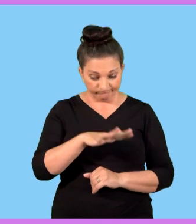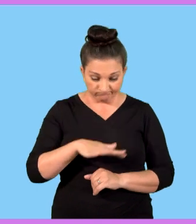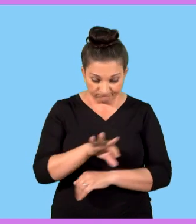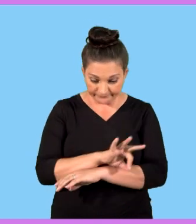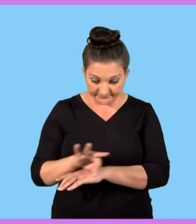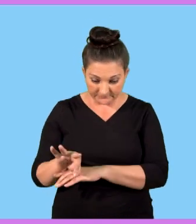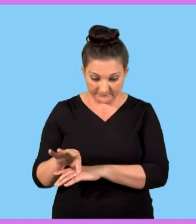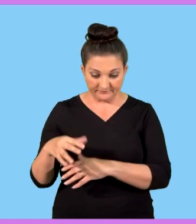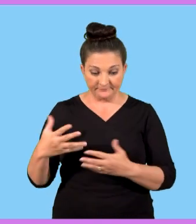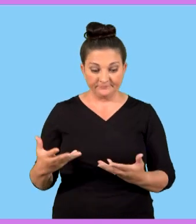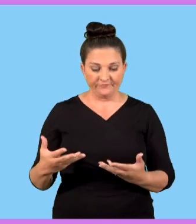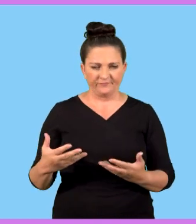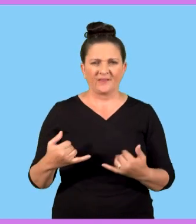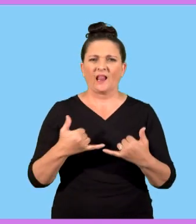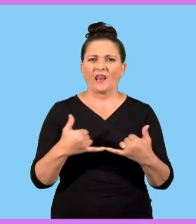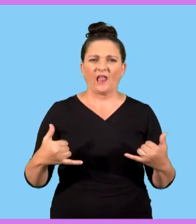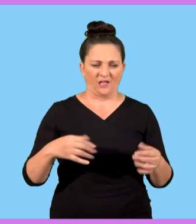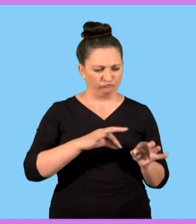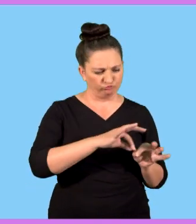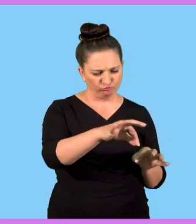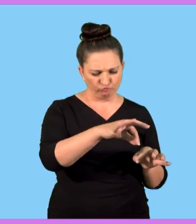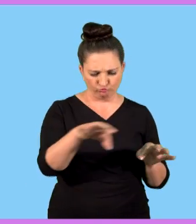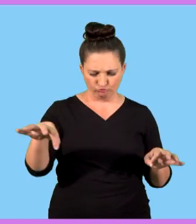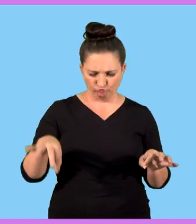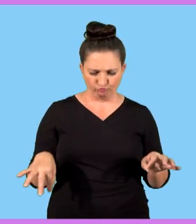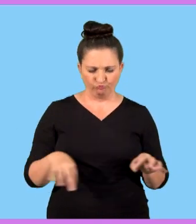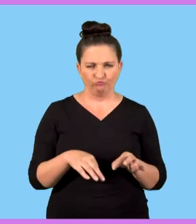is basically a line drawing, right?